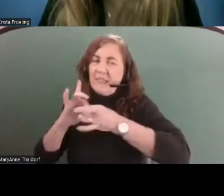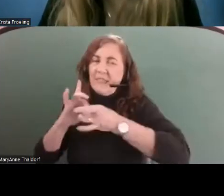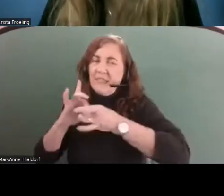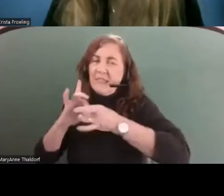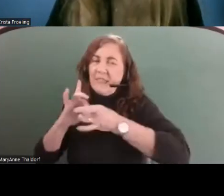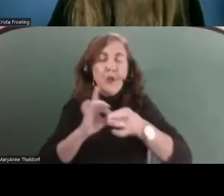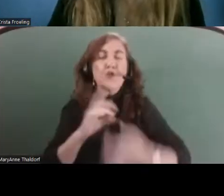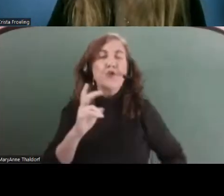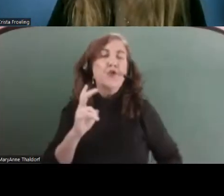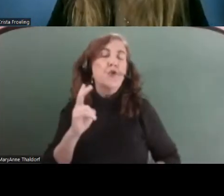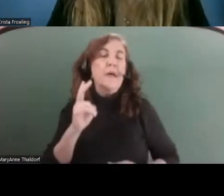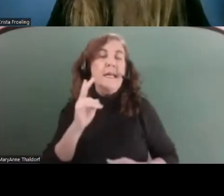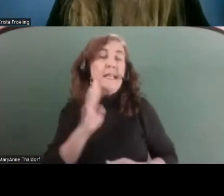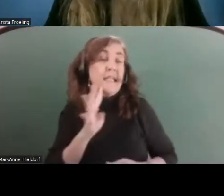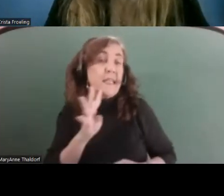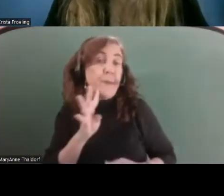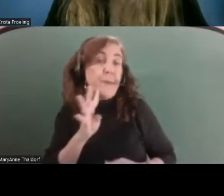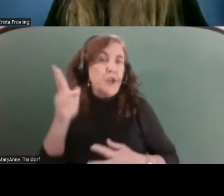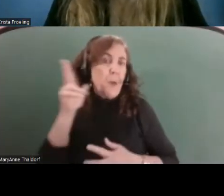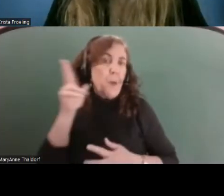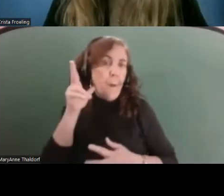language processing in humans.